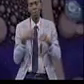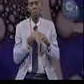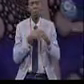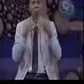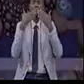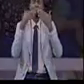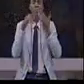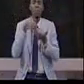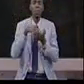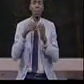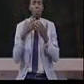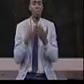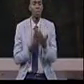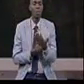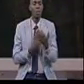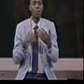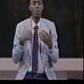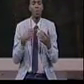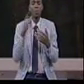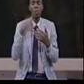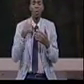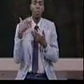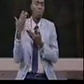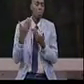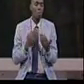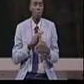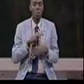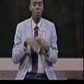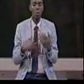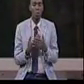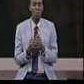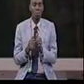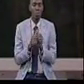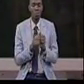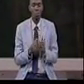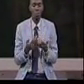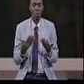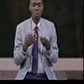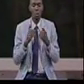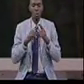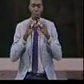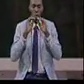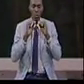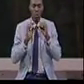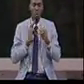You've gathered us, O God, to teach us the secrets of your kingdom.